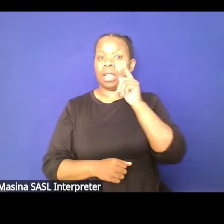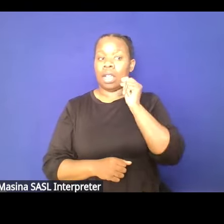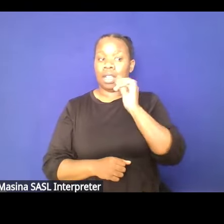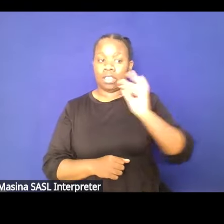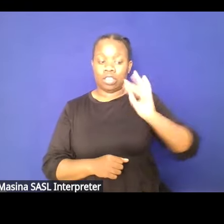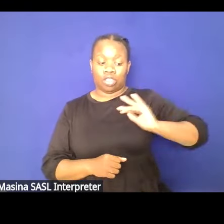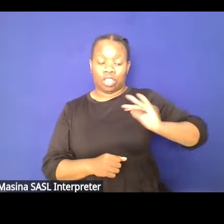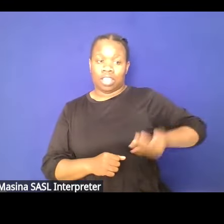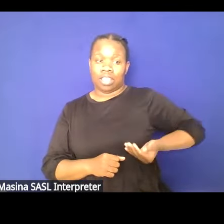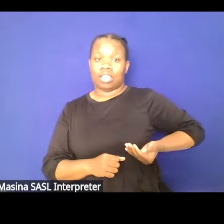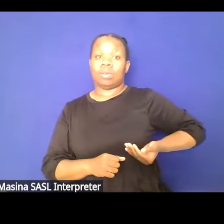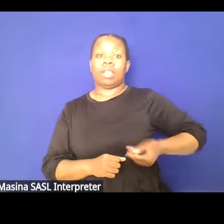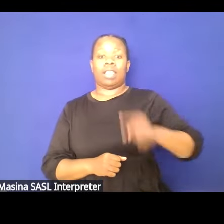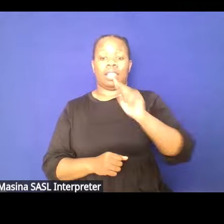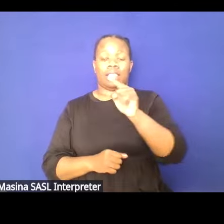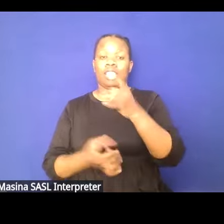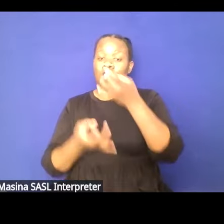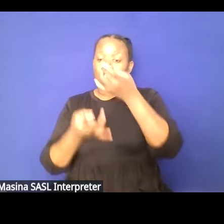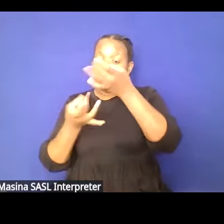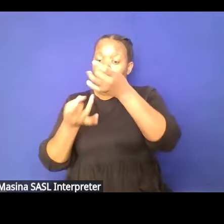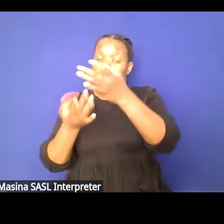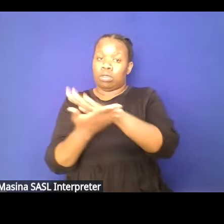session that we are sharing this morning